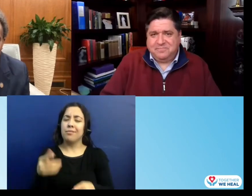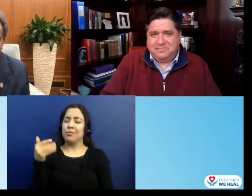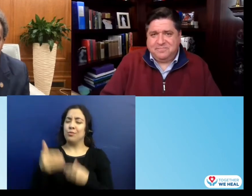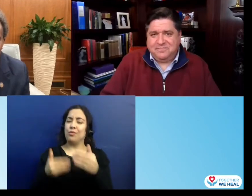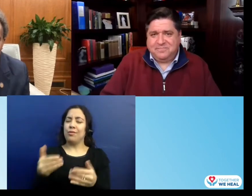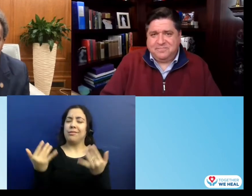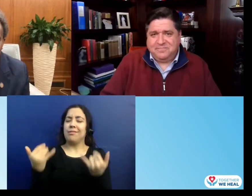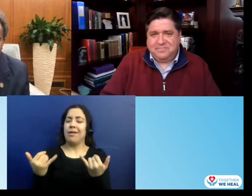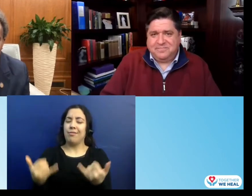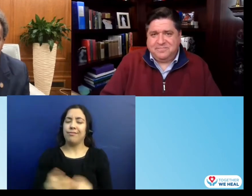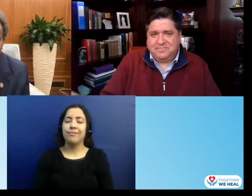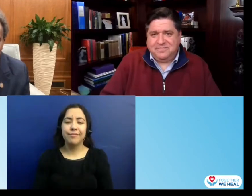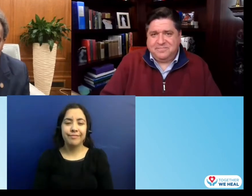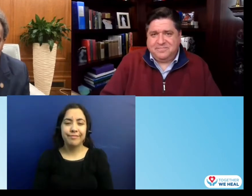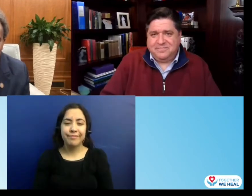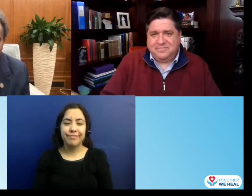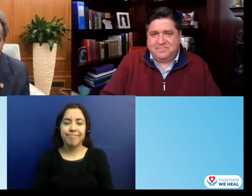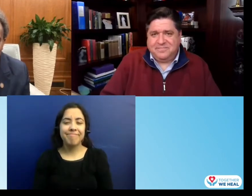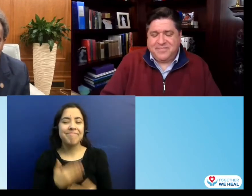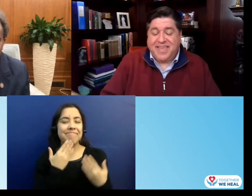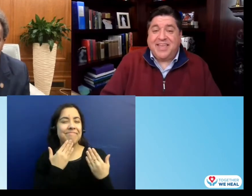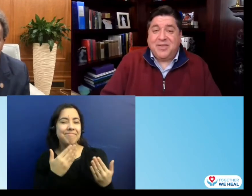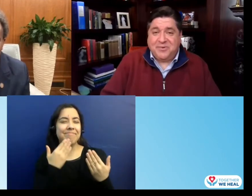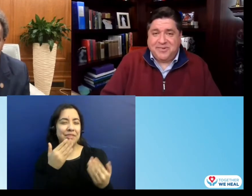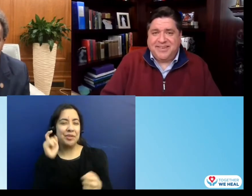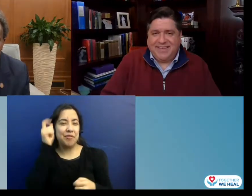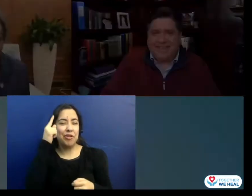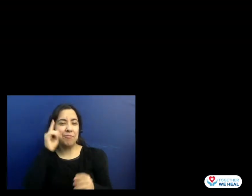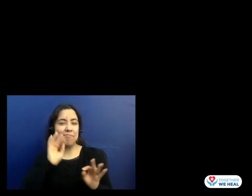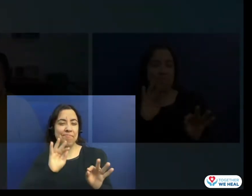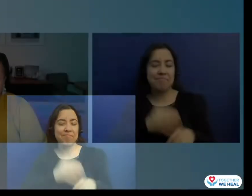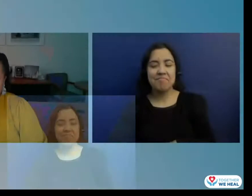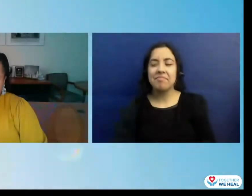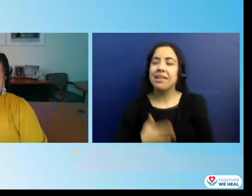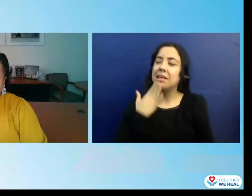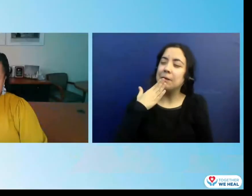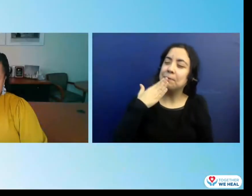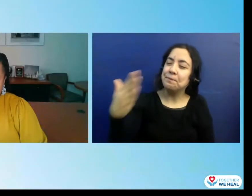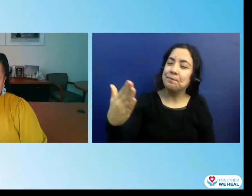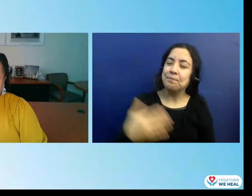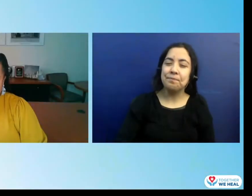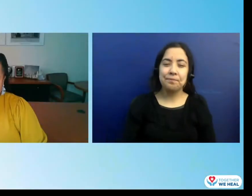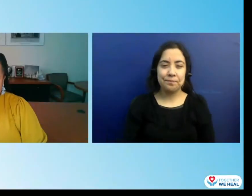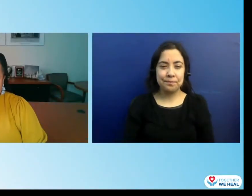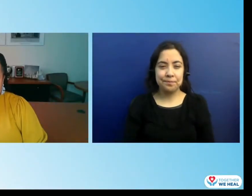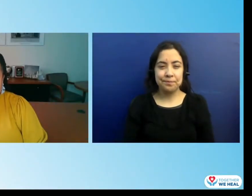right. Thank you, Governor. Thank you.